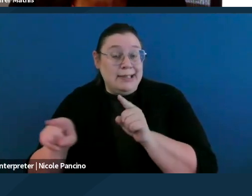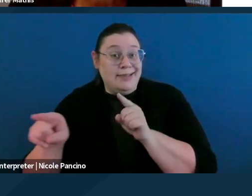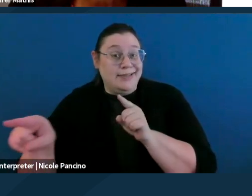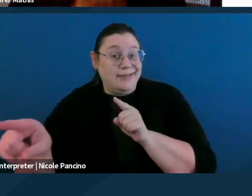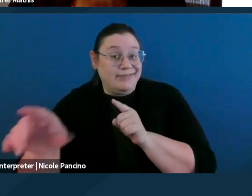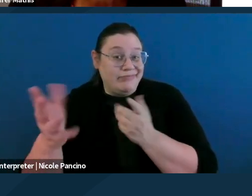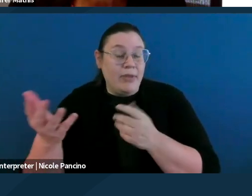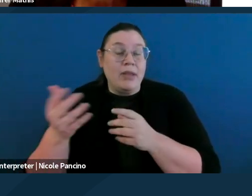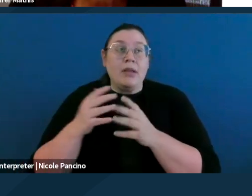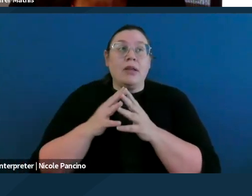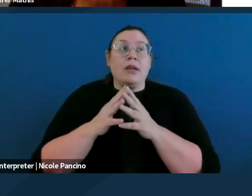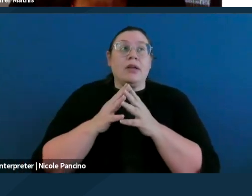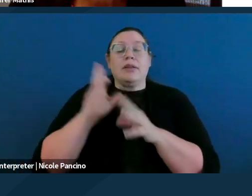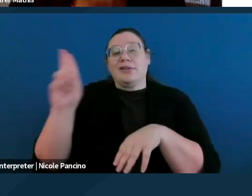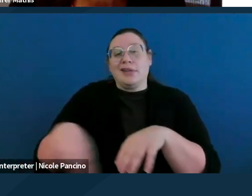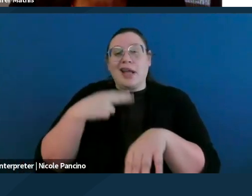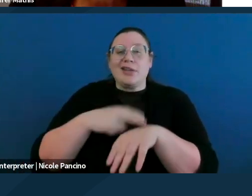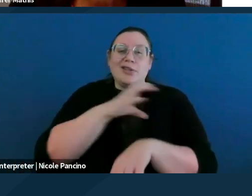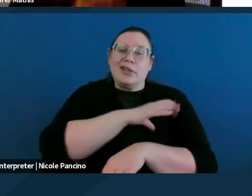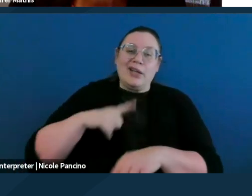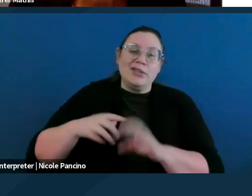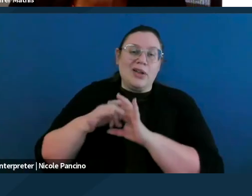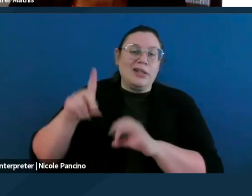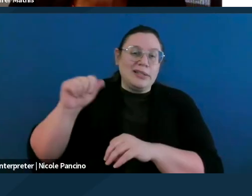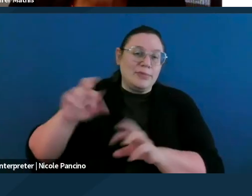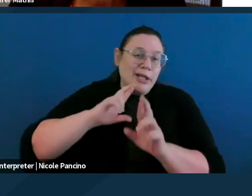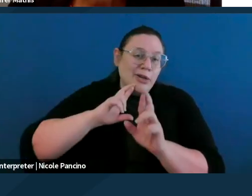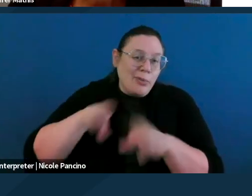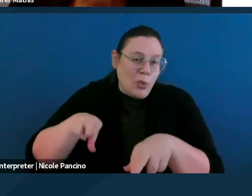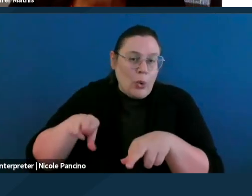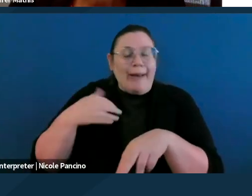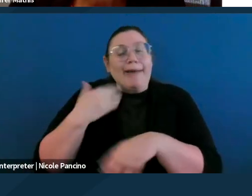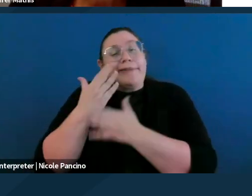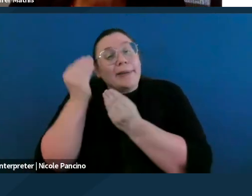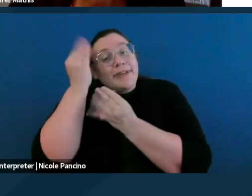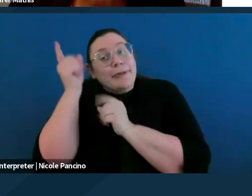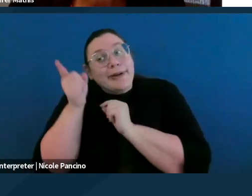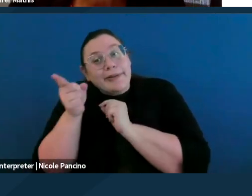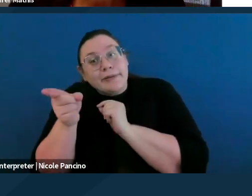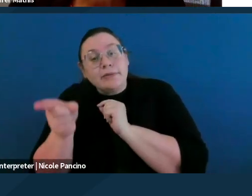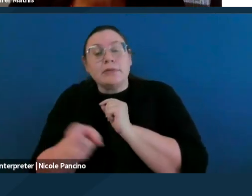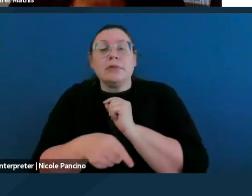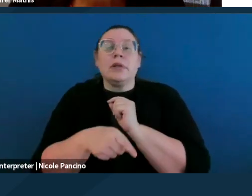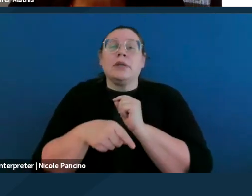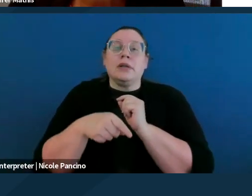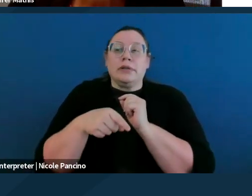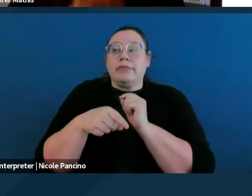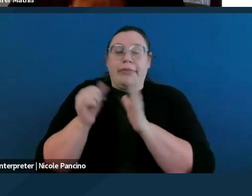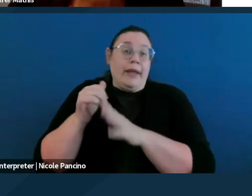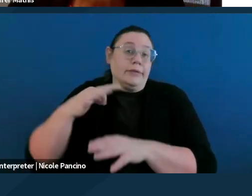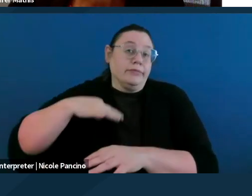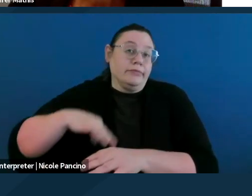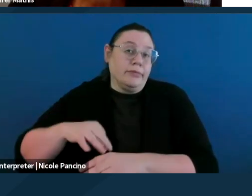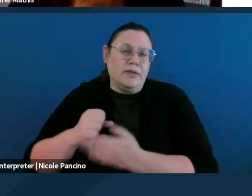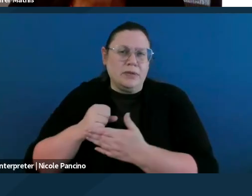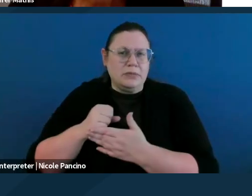there is a National Council on Disability report that has a little bit of information in it that is useful. I don't know